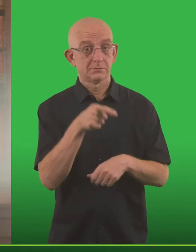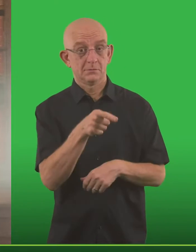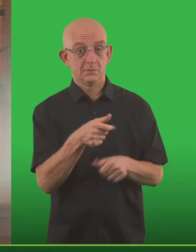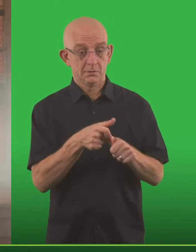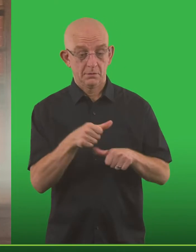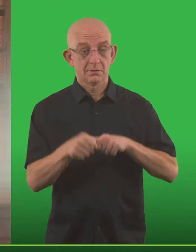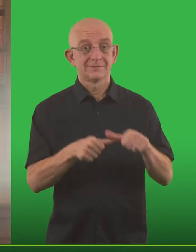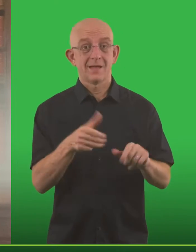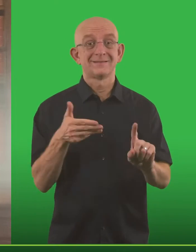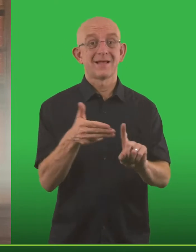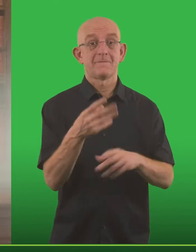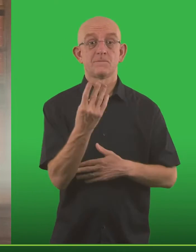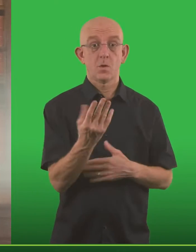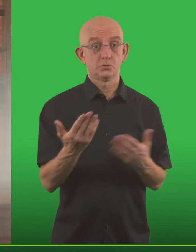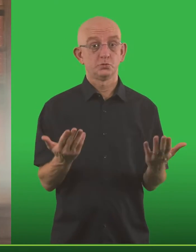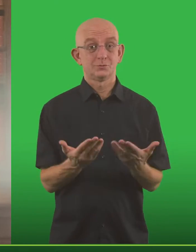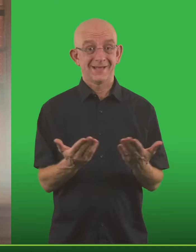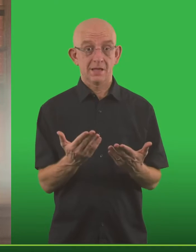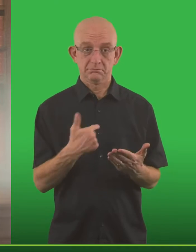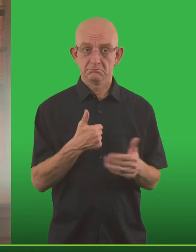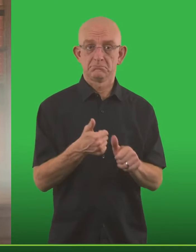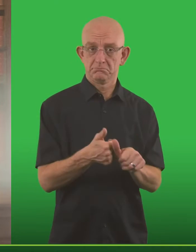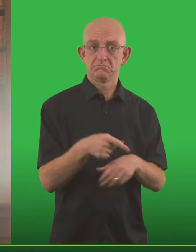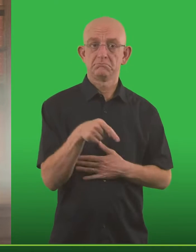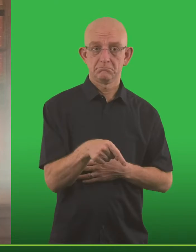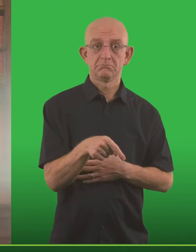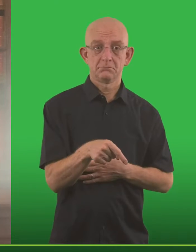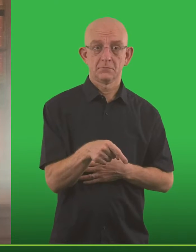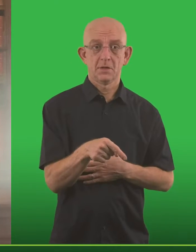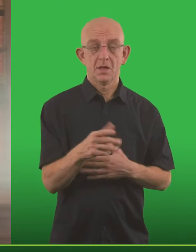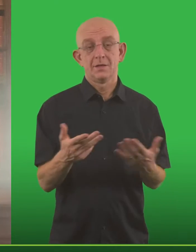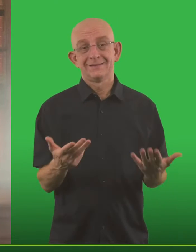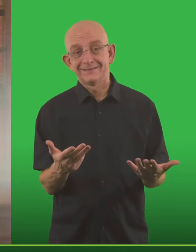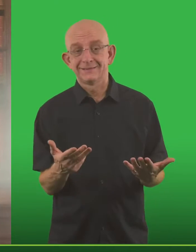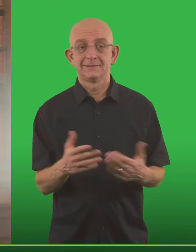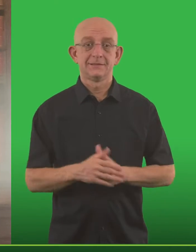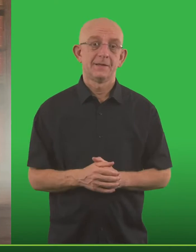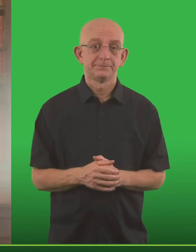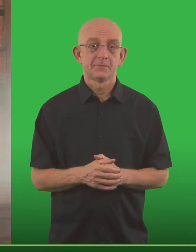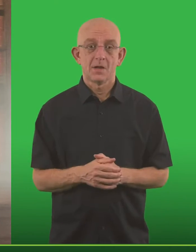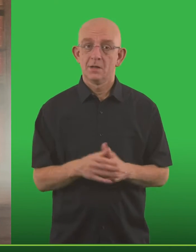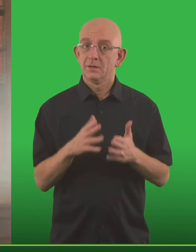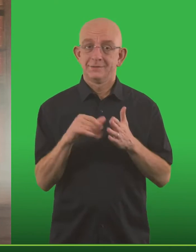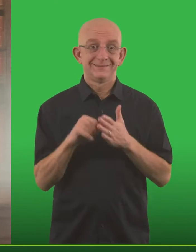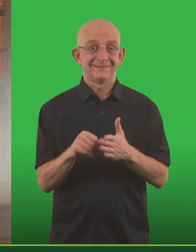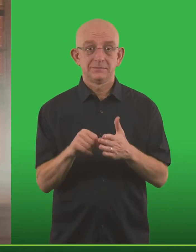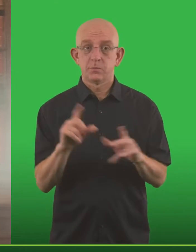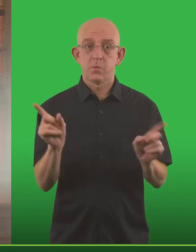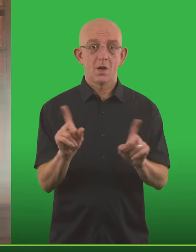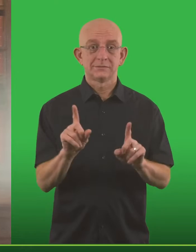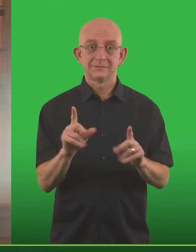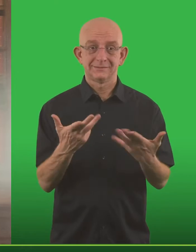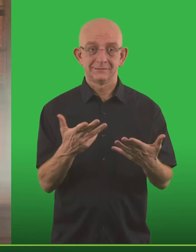So all up, I broadly support the implementation of step four today. It's important to